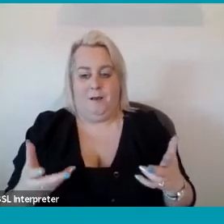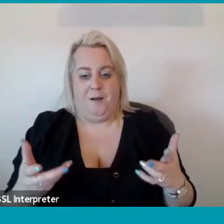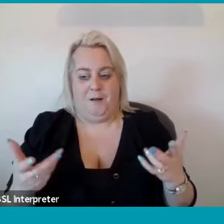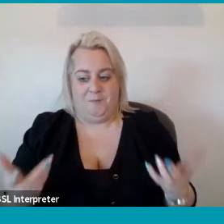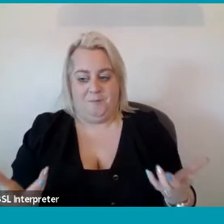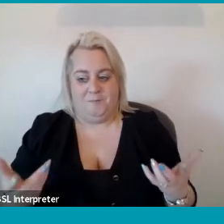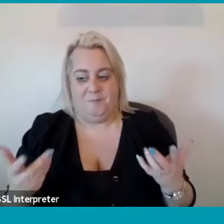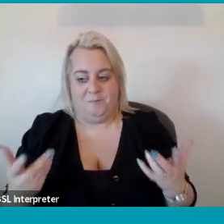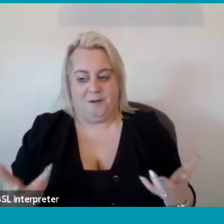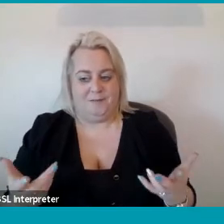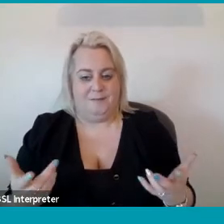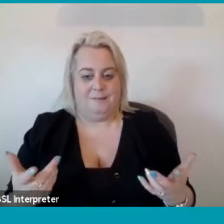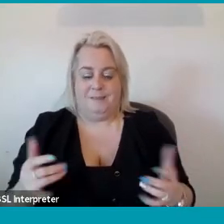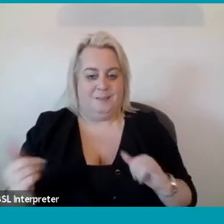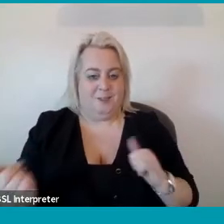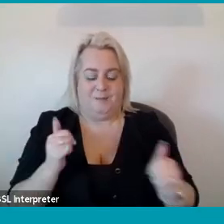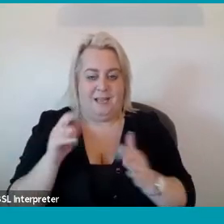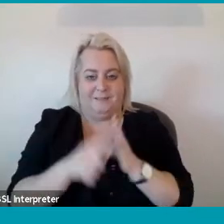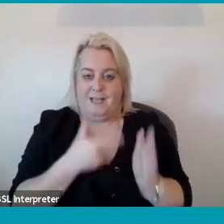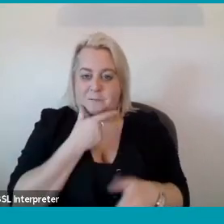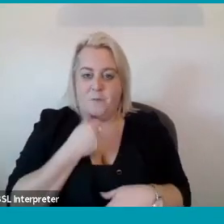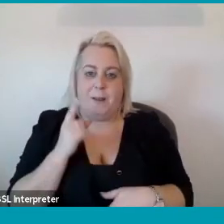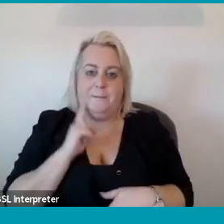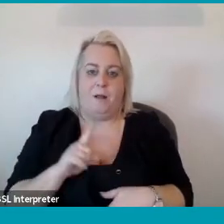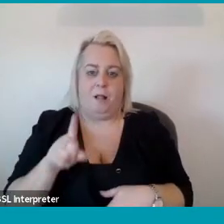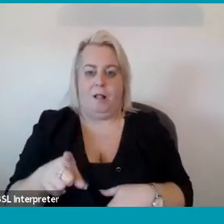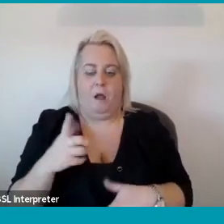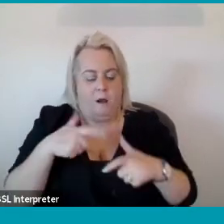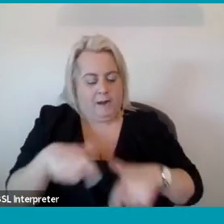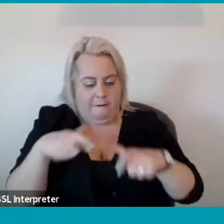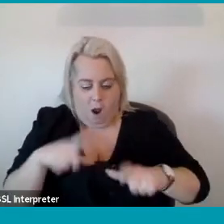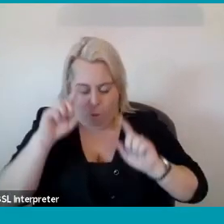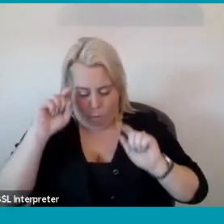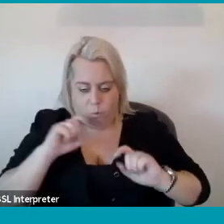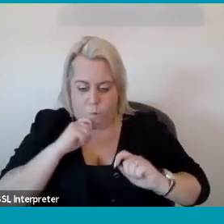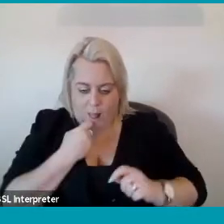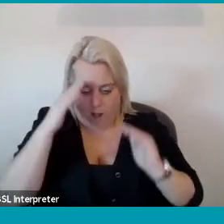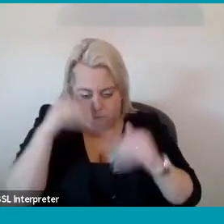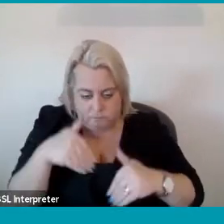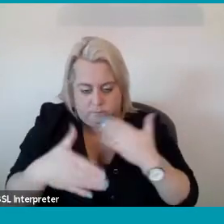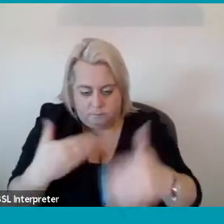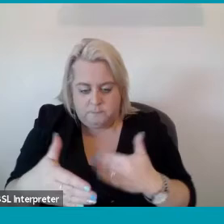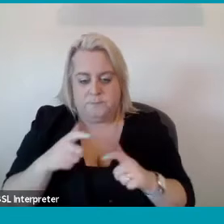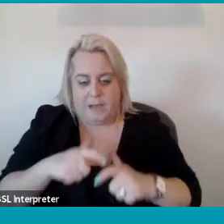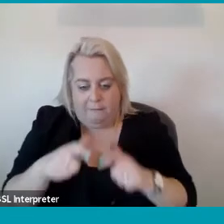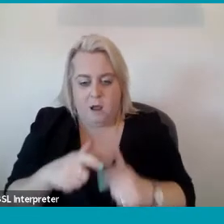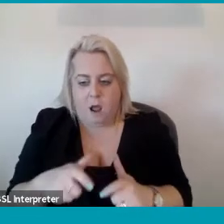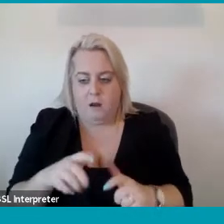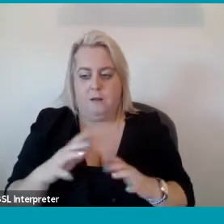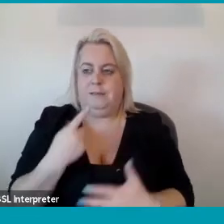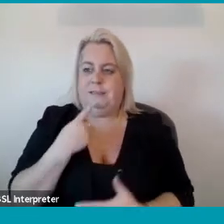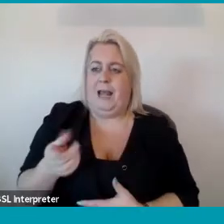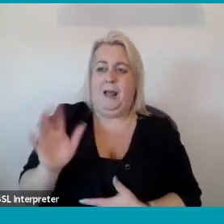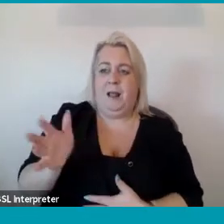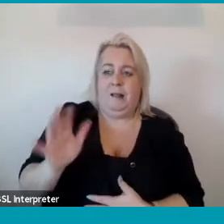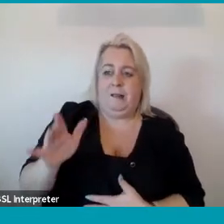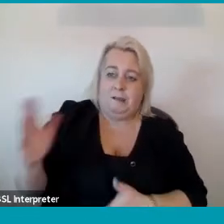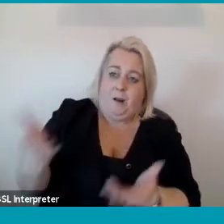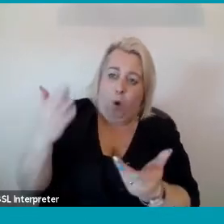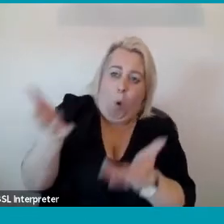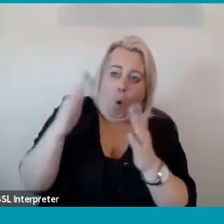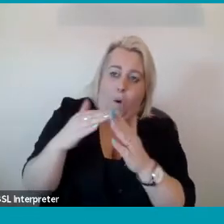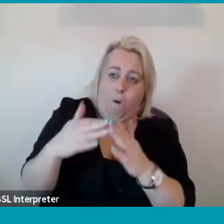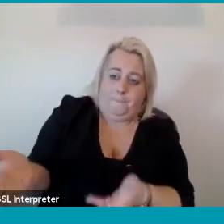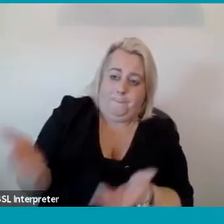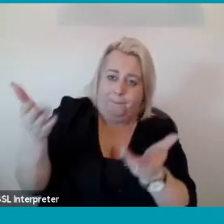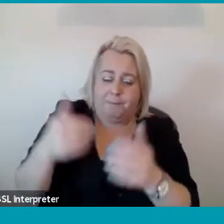people, will you just stop working and go to bed because you're not well? And actually trying to persuade people to take time off sick when they should.